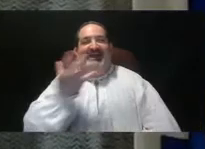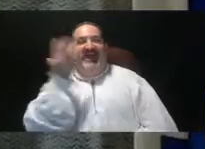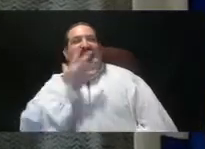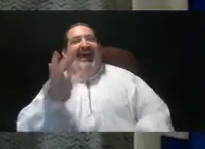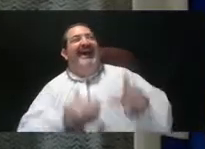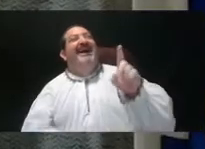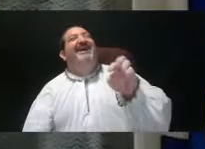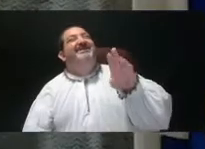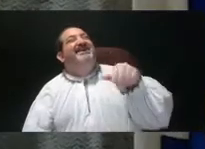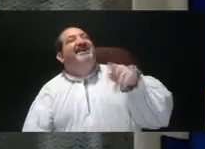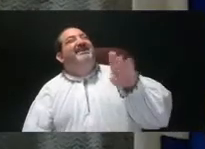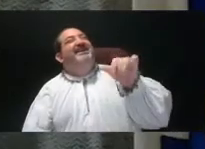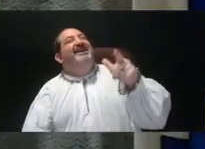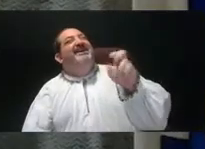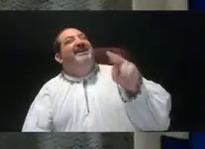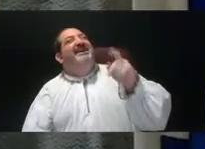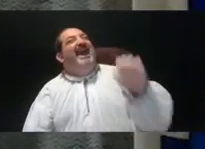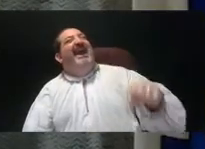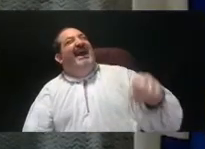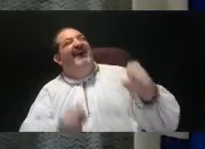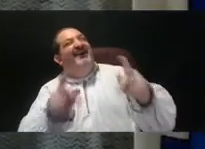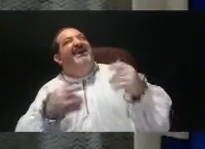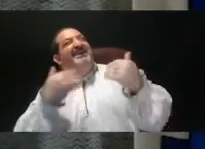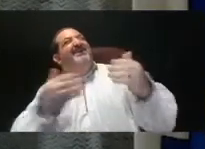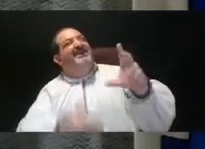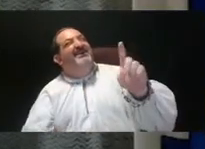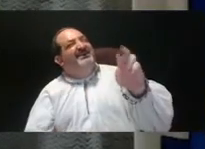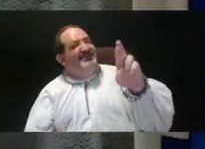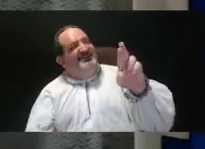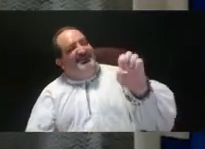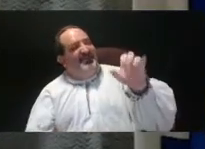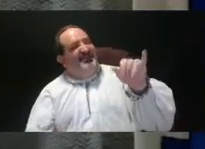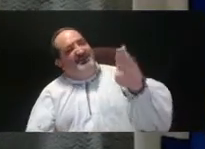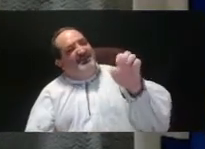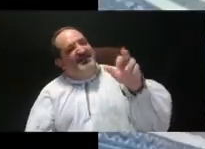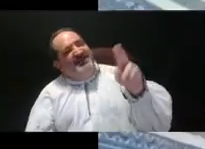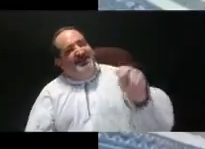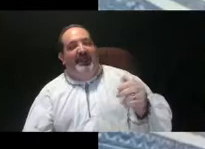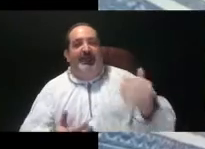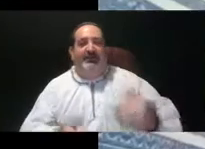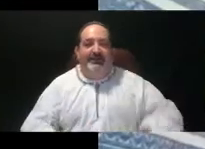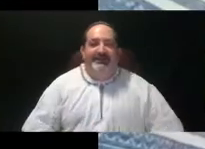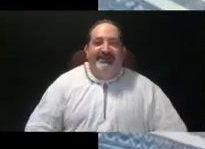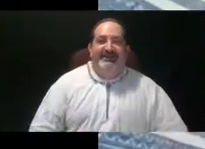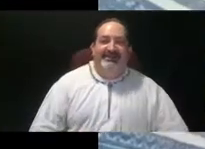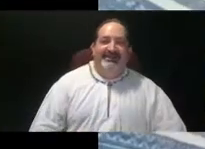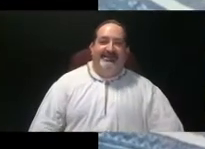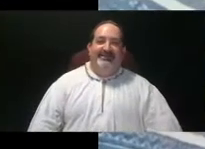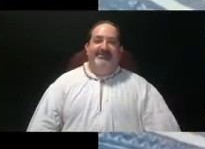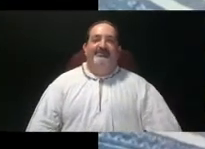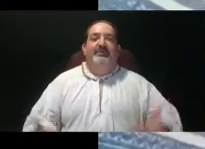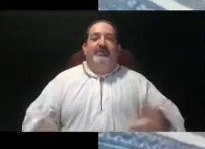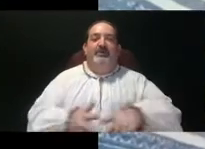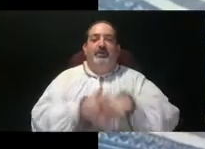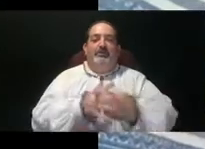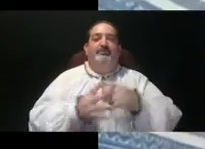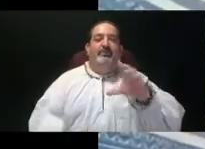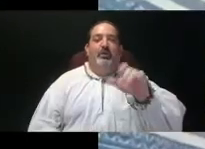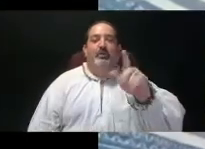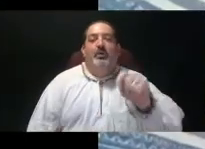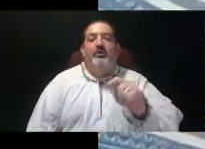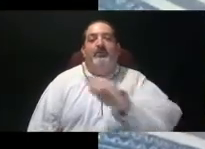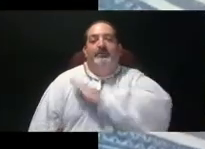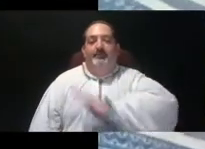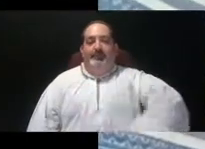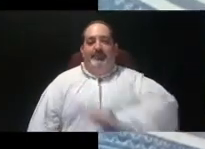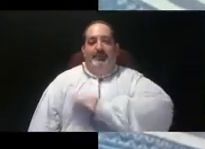Dreiburgen. Yeah. Okay, let's do Dreiburgen. All right. Here opens the court of their